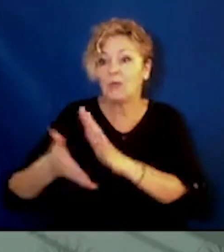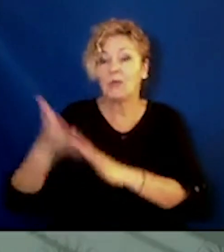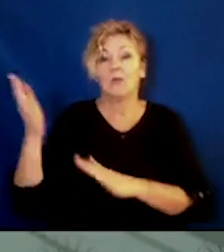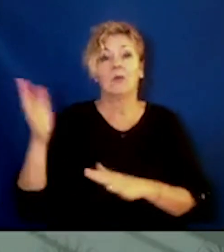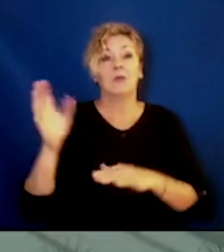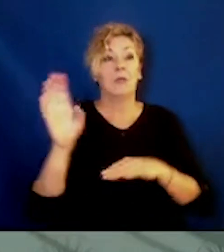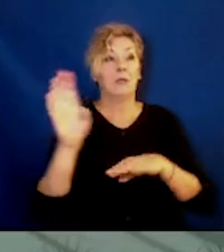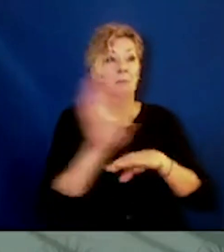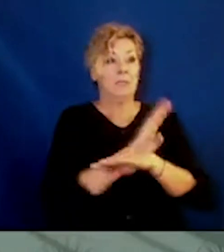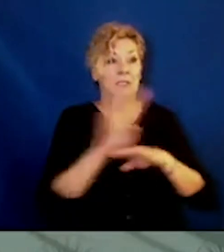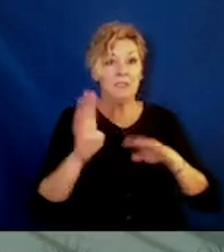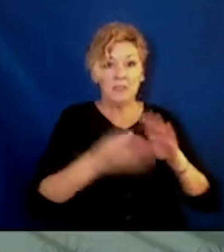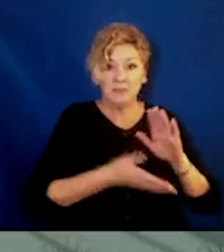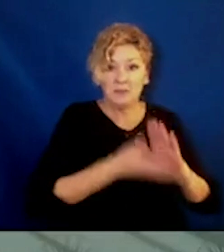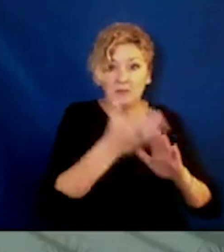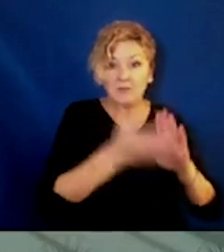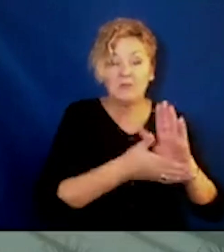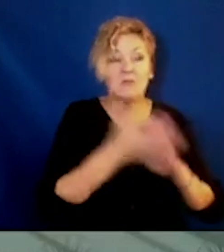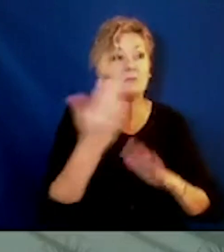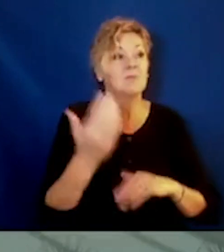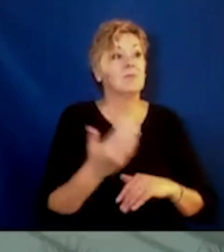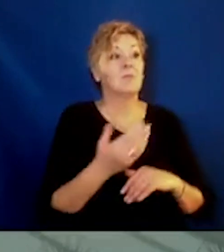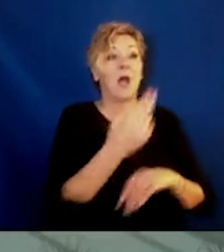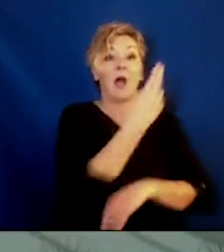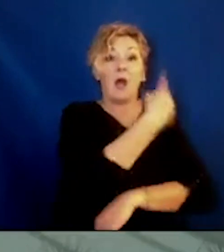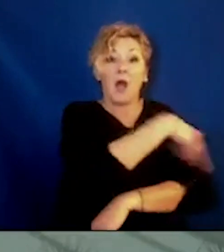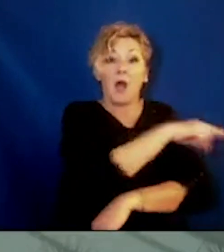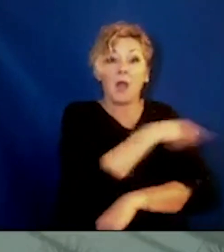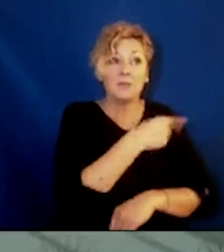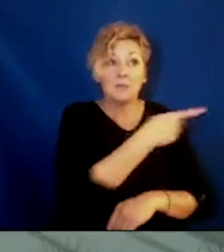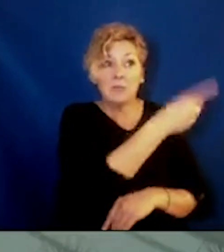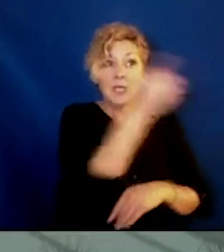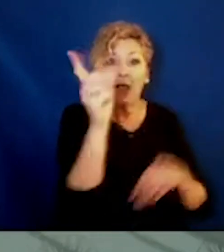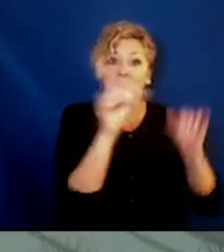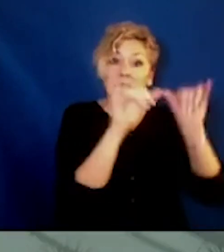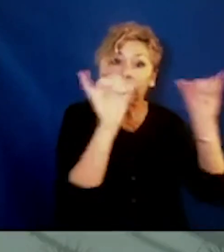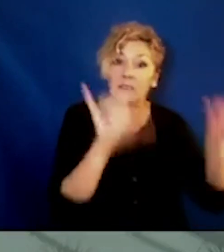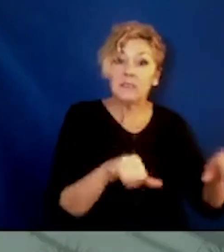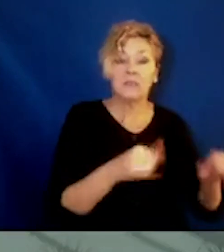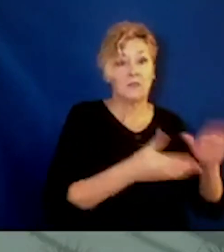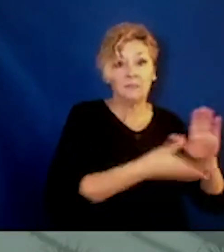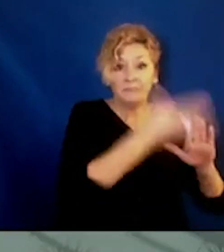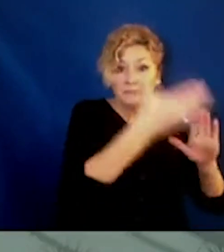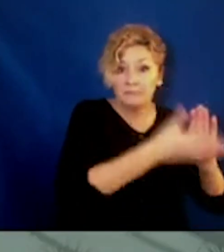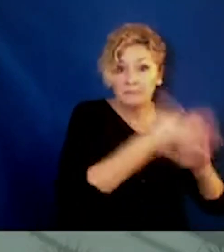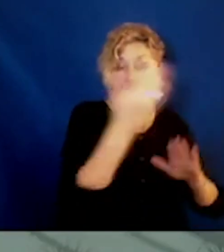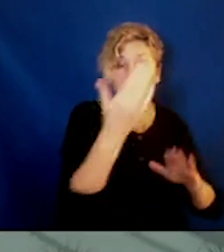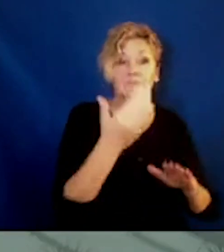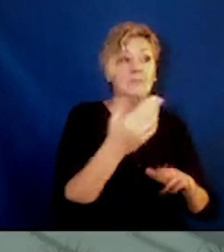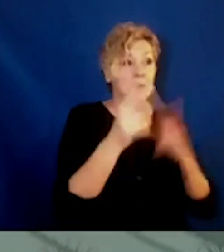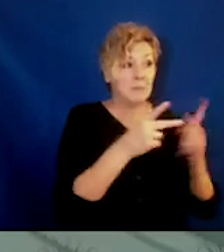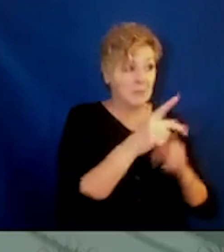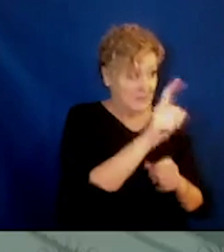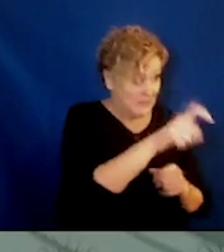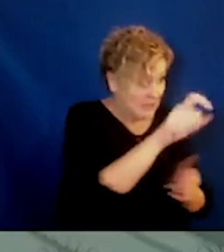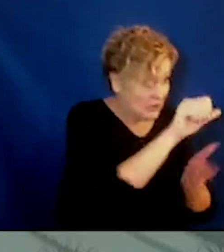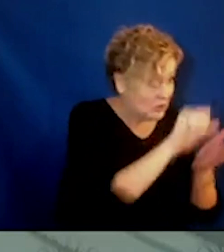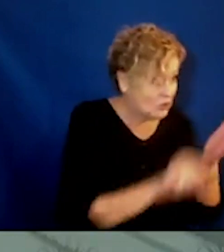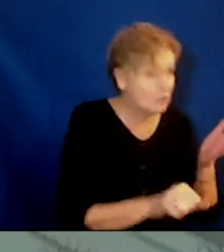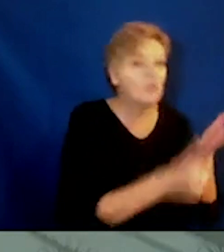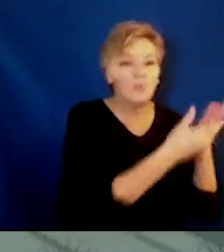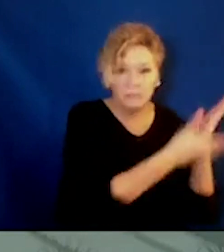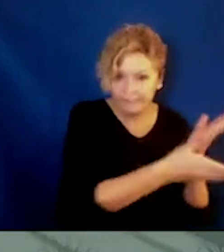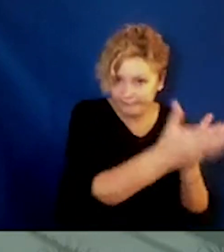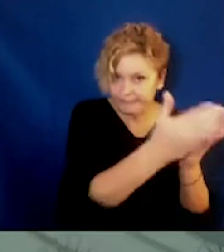long time to come, for months and months and months and months and months and months and months to come. We're going to be dealing with